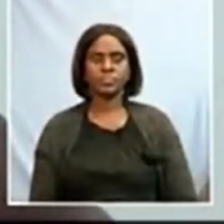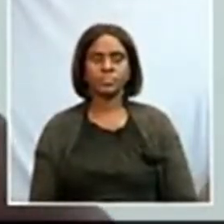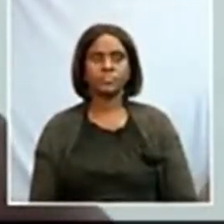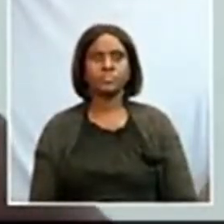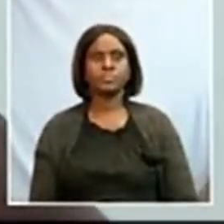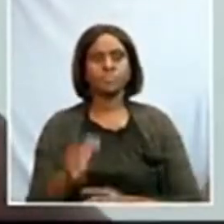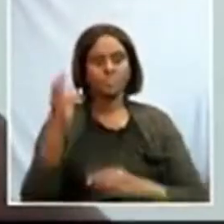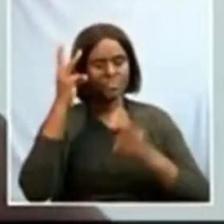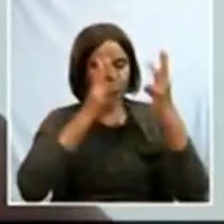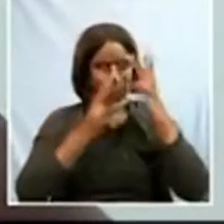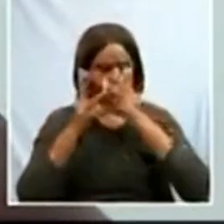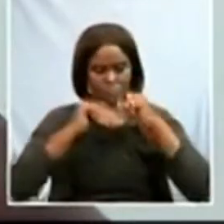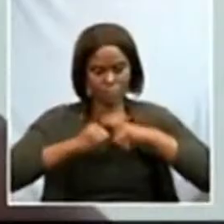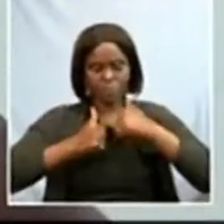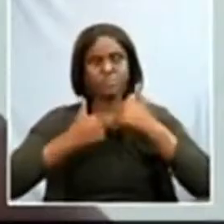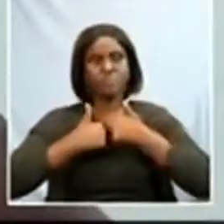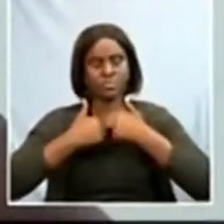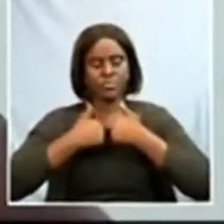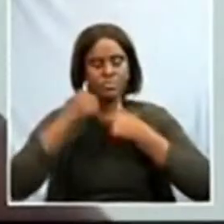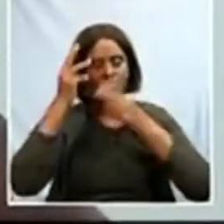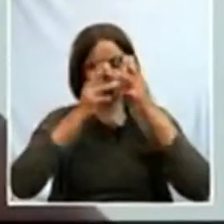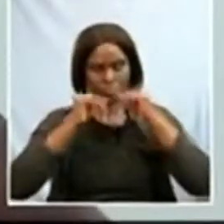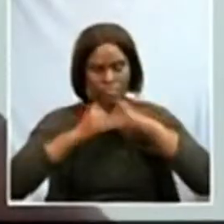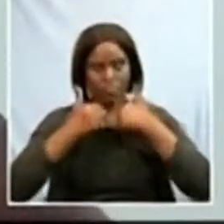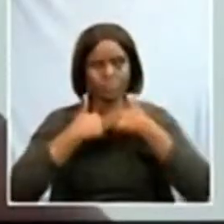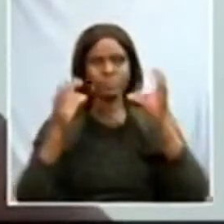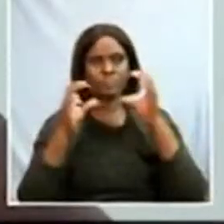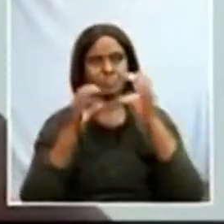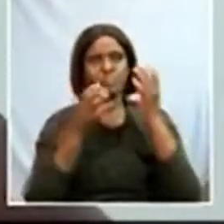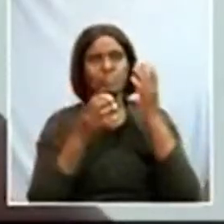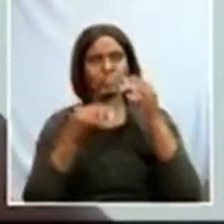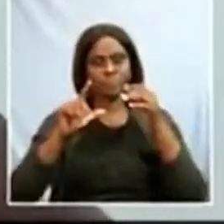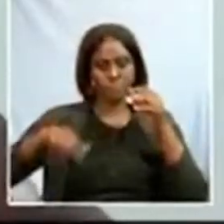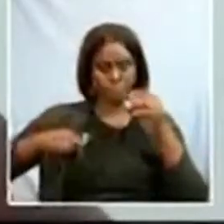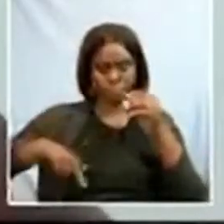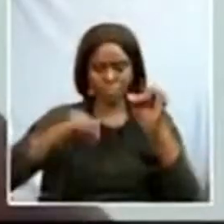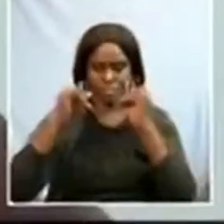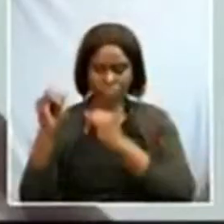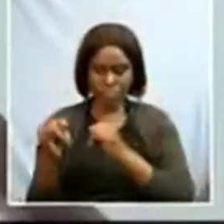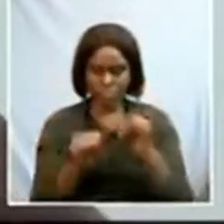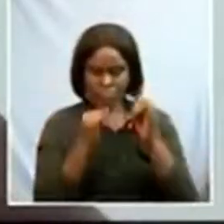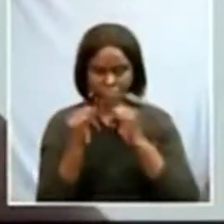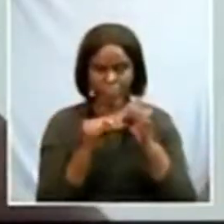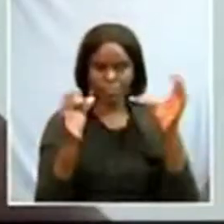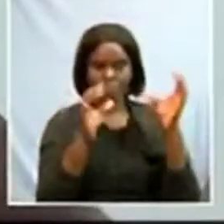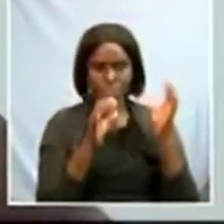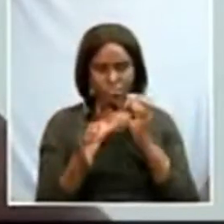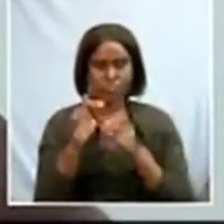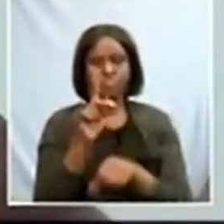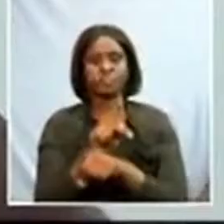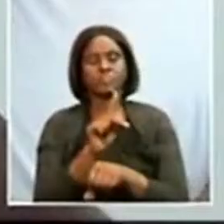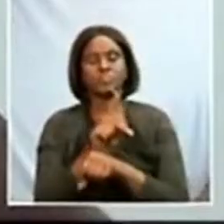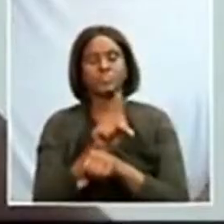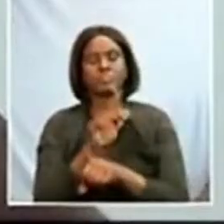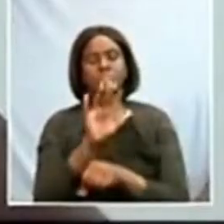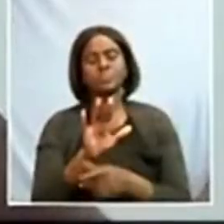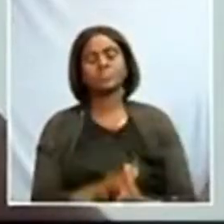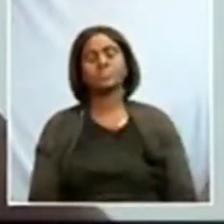We are worried as a committee on delayed implementation of community projects.